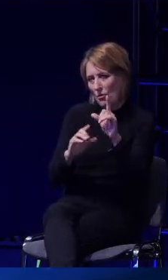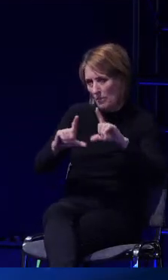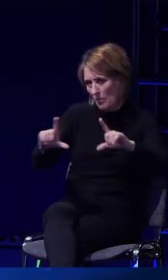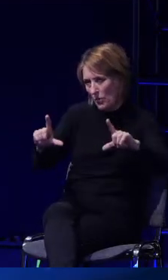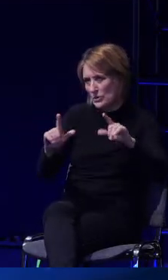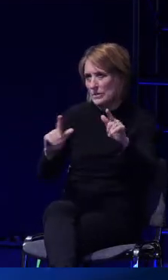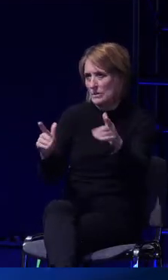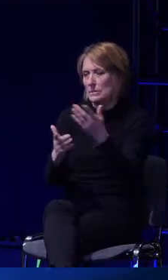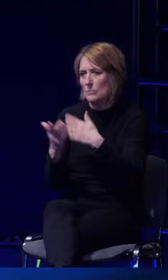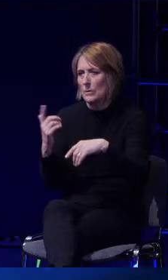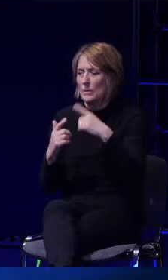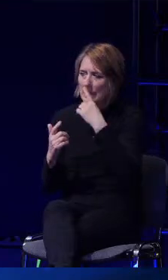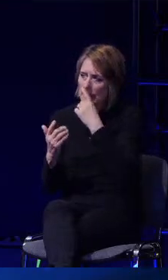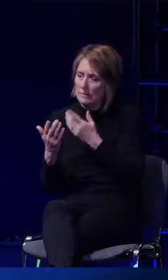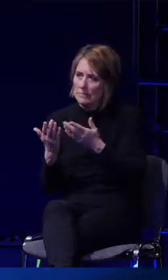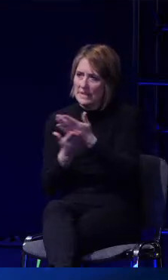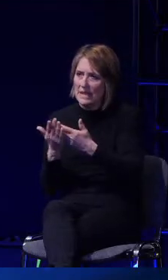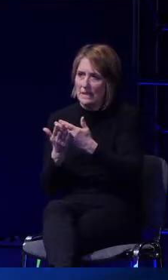when we're at the monitors together.